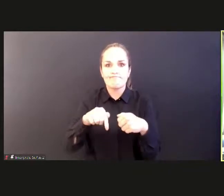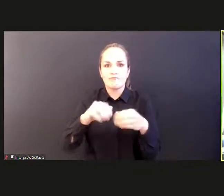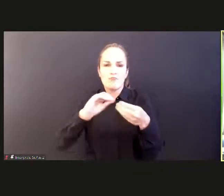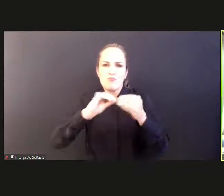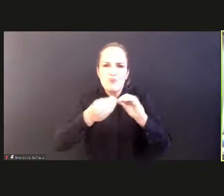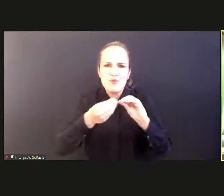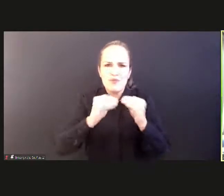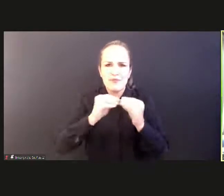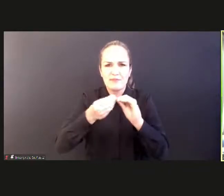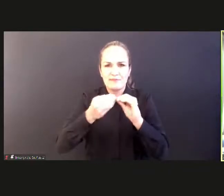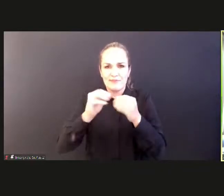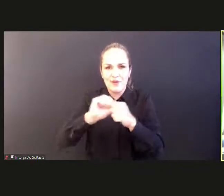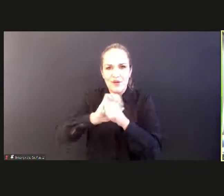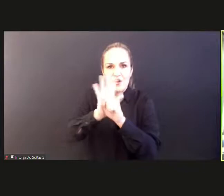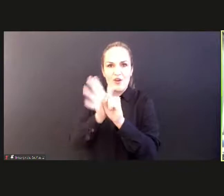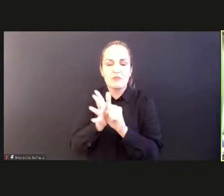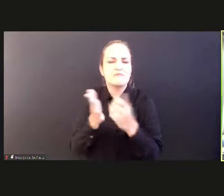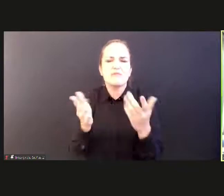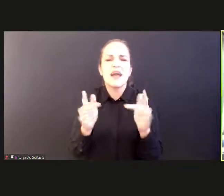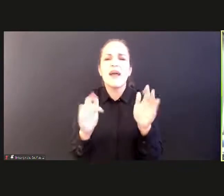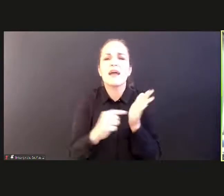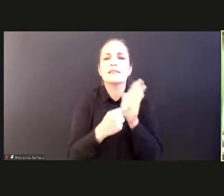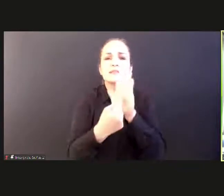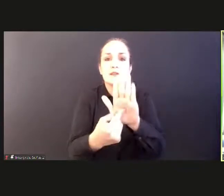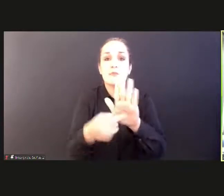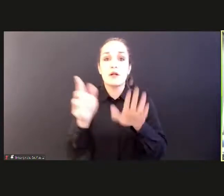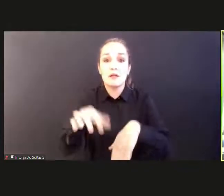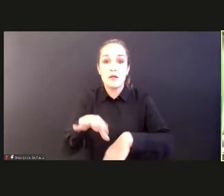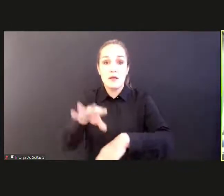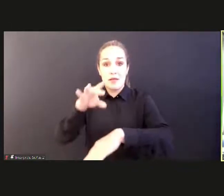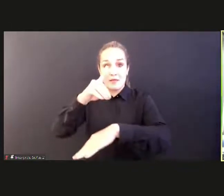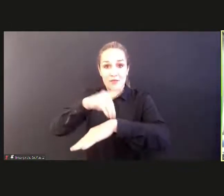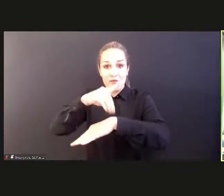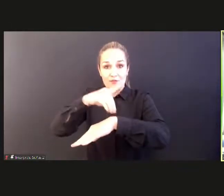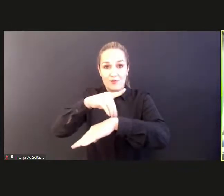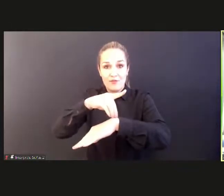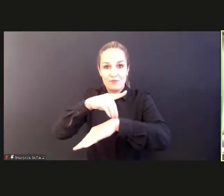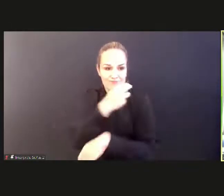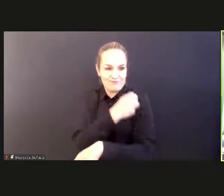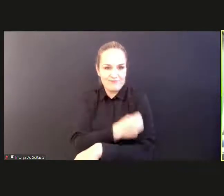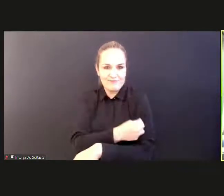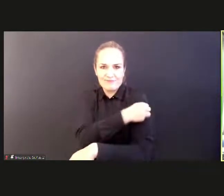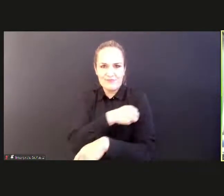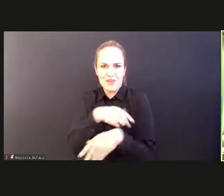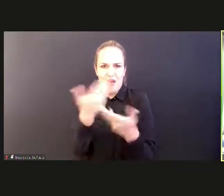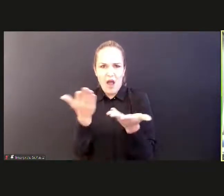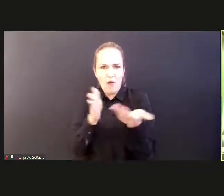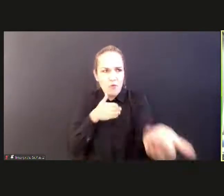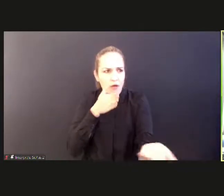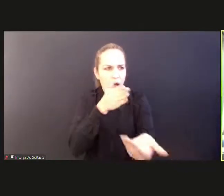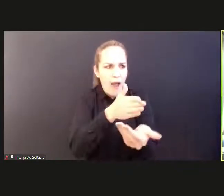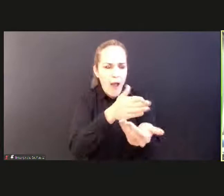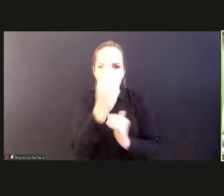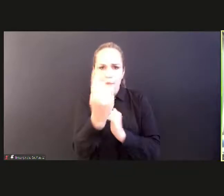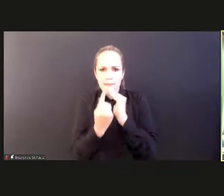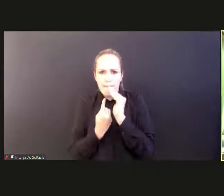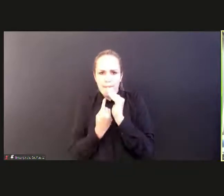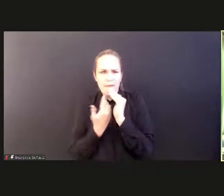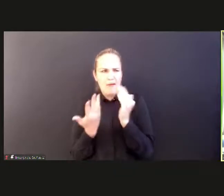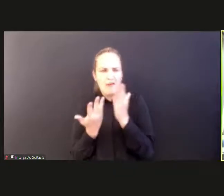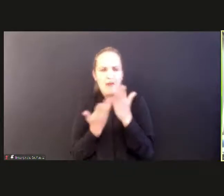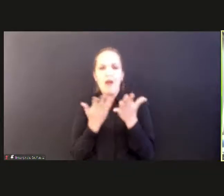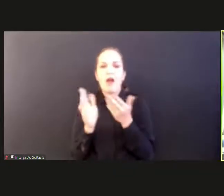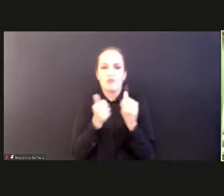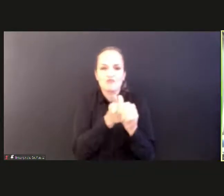increase diversification. Accelerate and deepen both national and regional digital market.